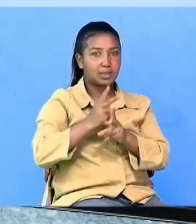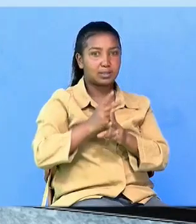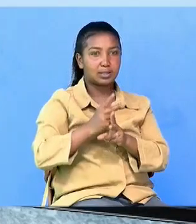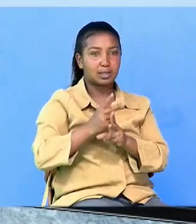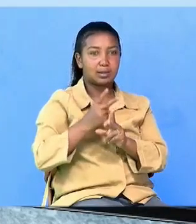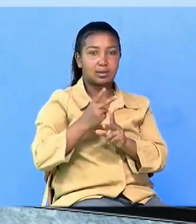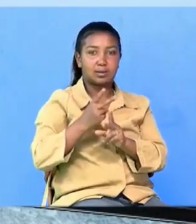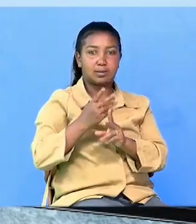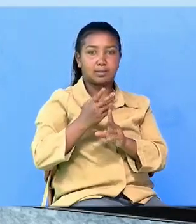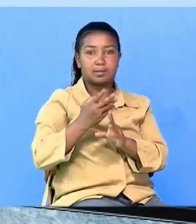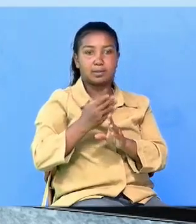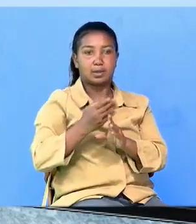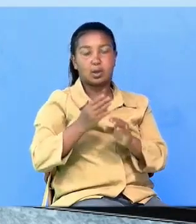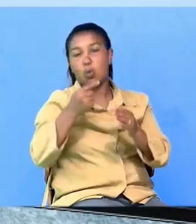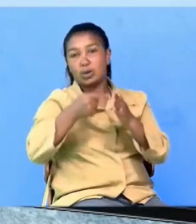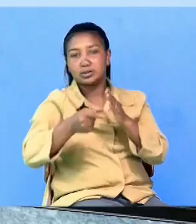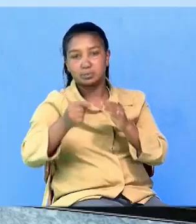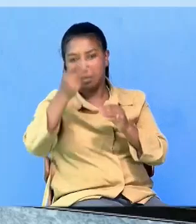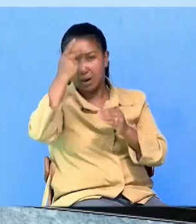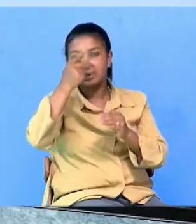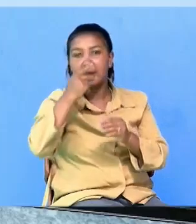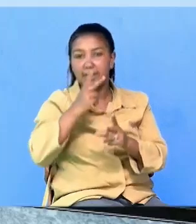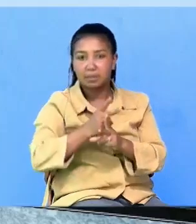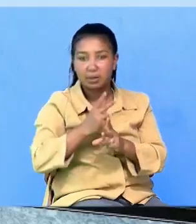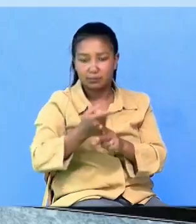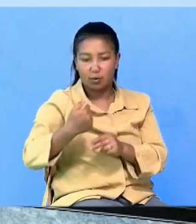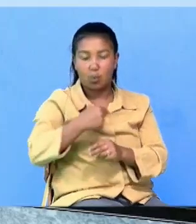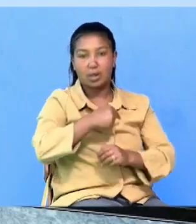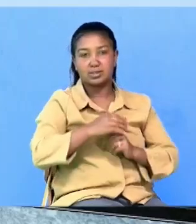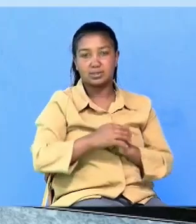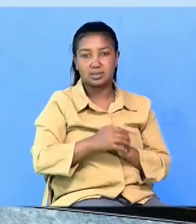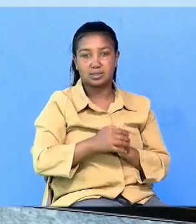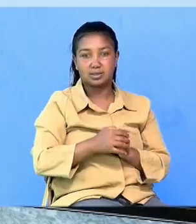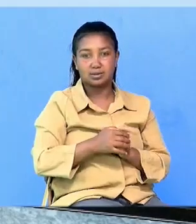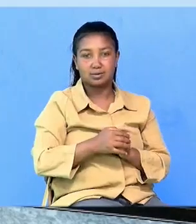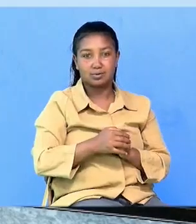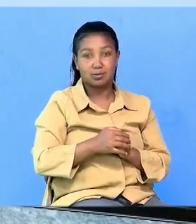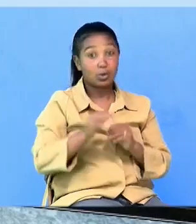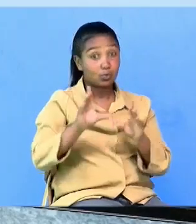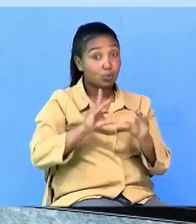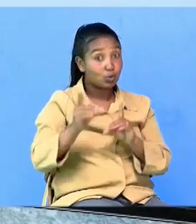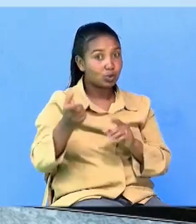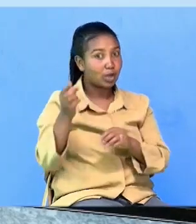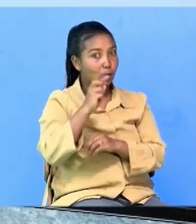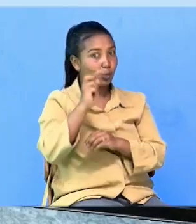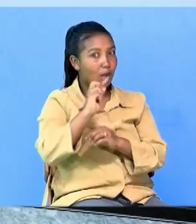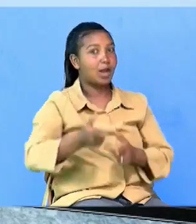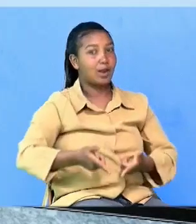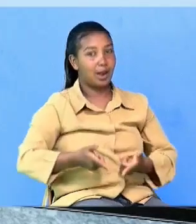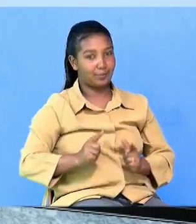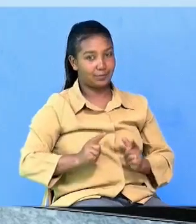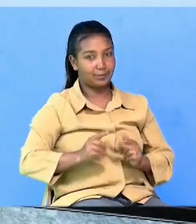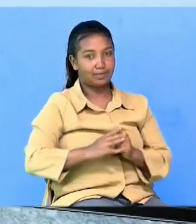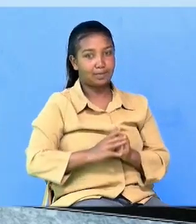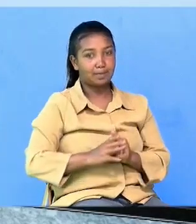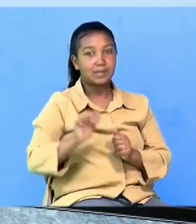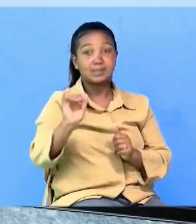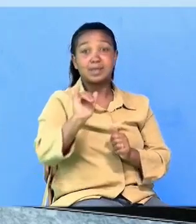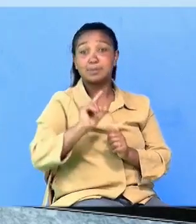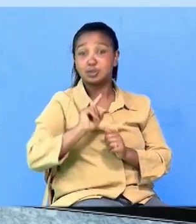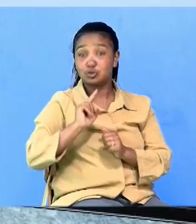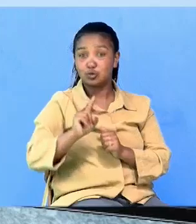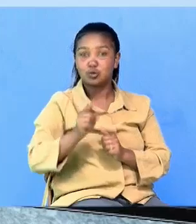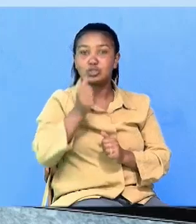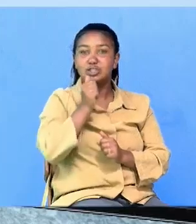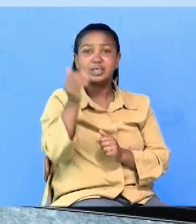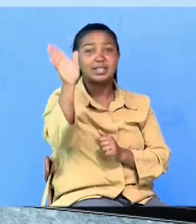us, at the same time, what our parents are expecting from us, what we do in our day-to-day life. The same is true.